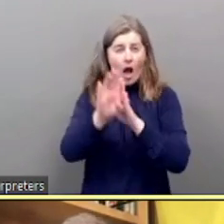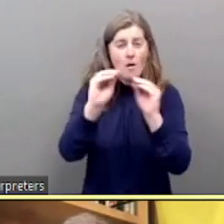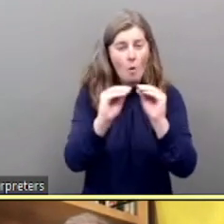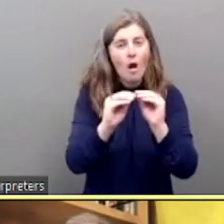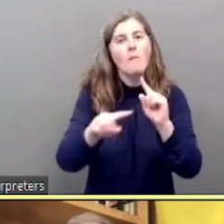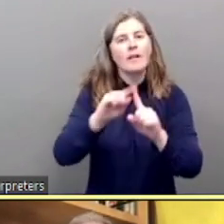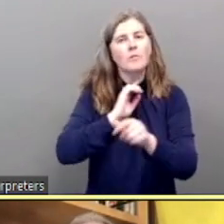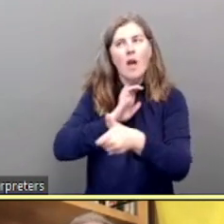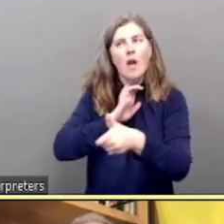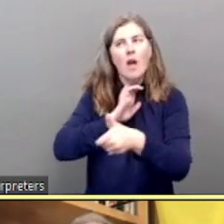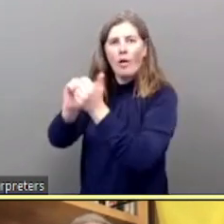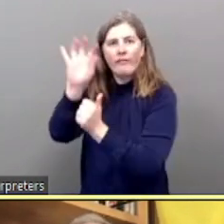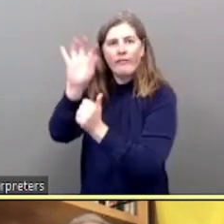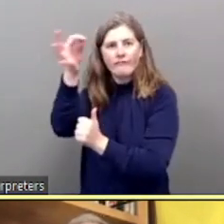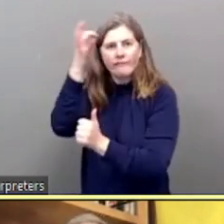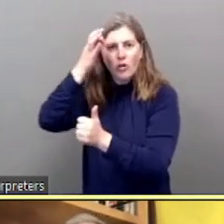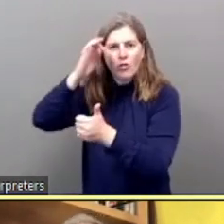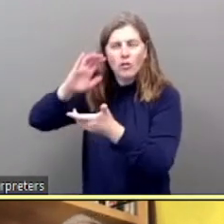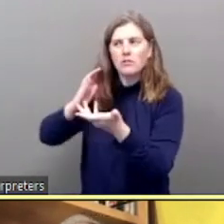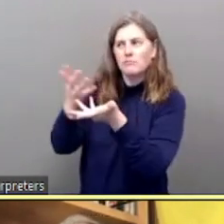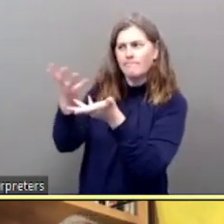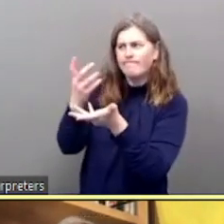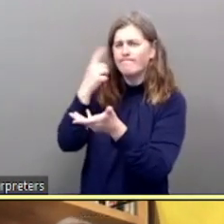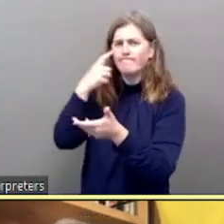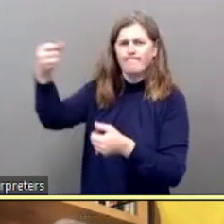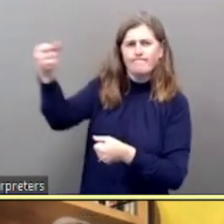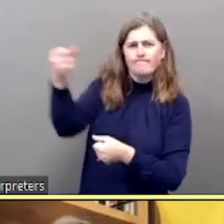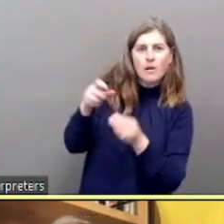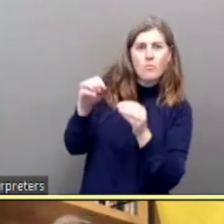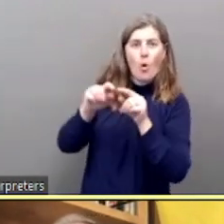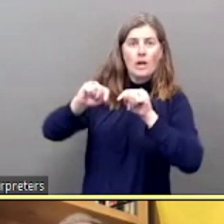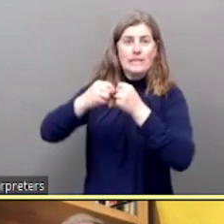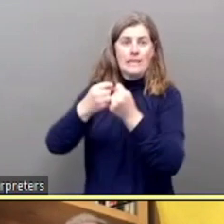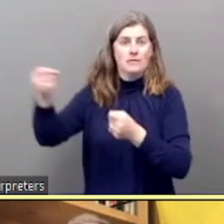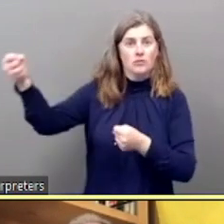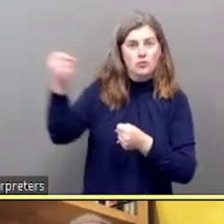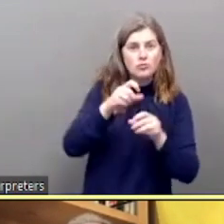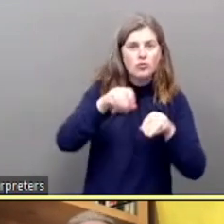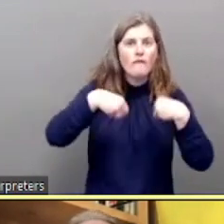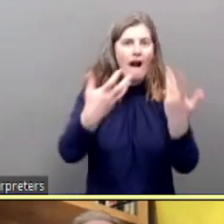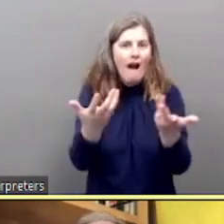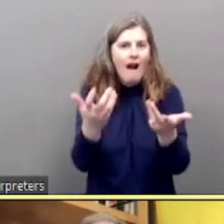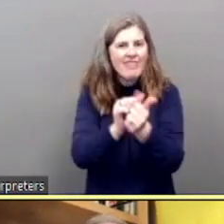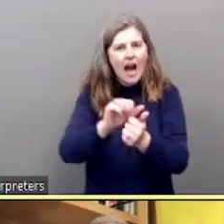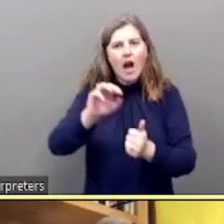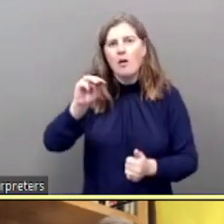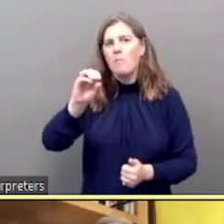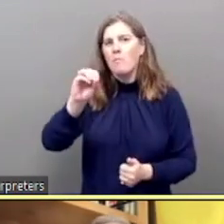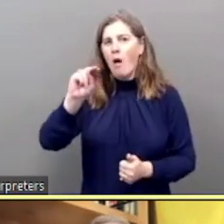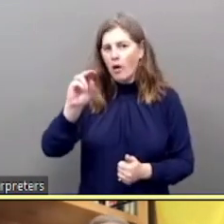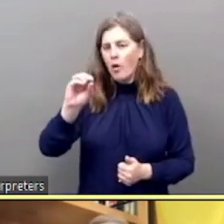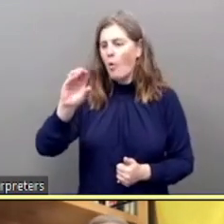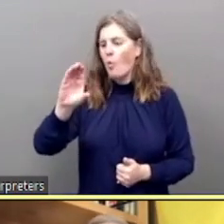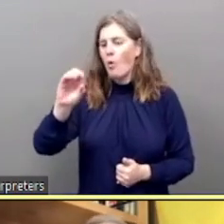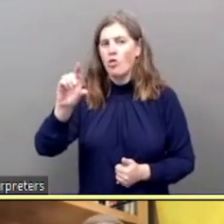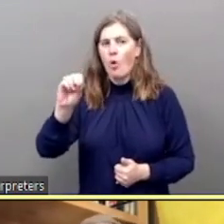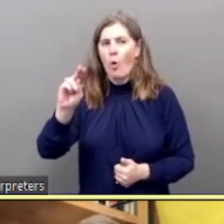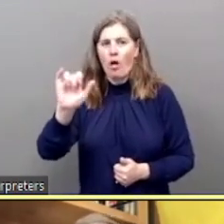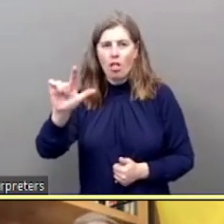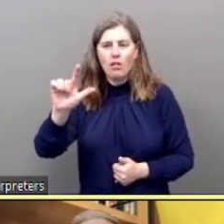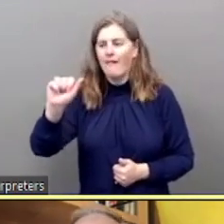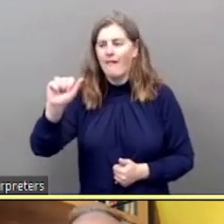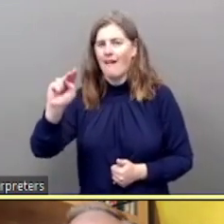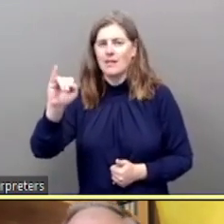partners and looking at the possibility of bringing in teams to administer monoclonal antibodies in more remote locations.